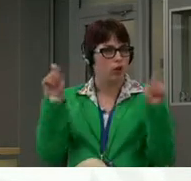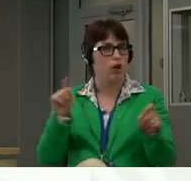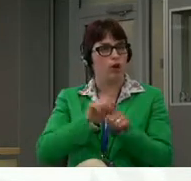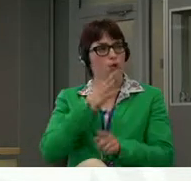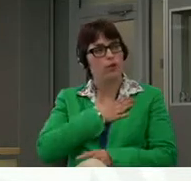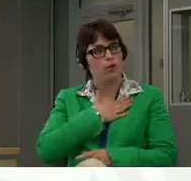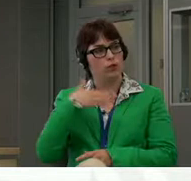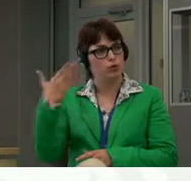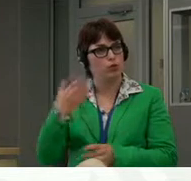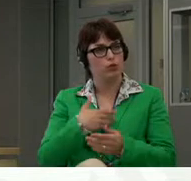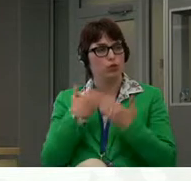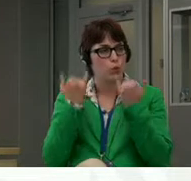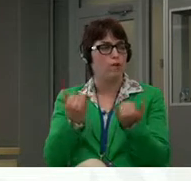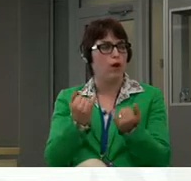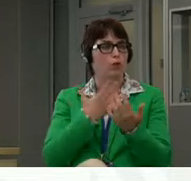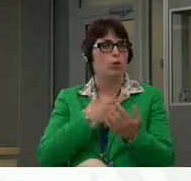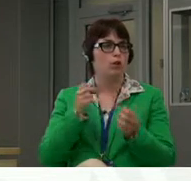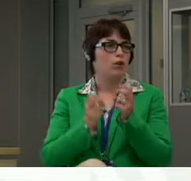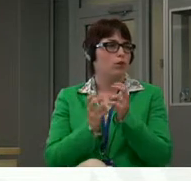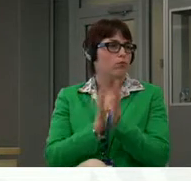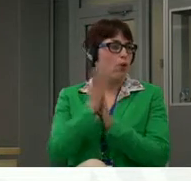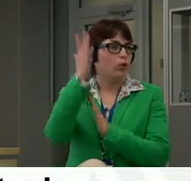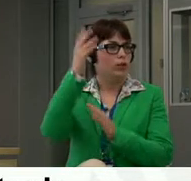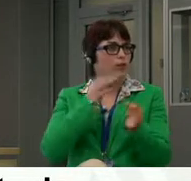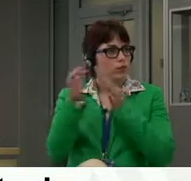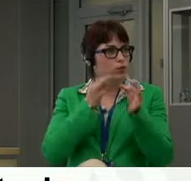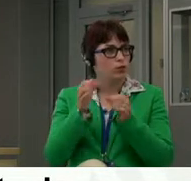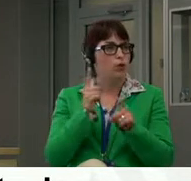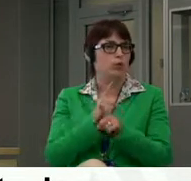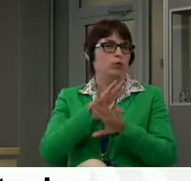speakers. I